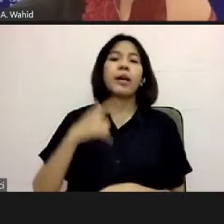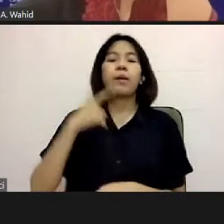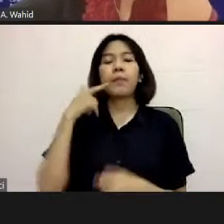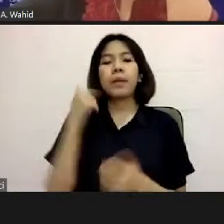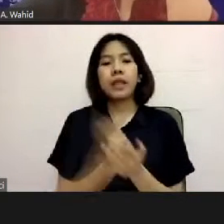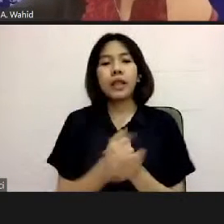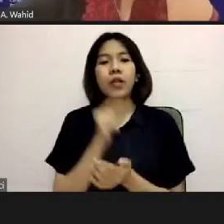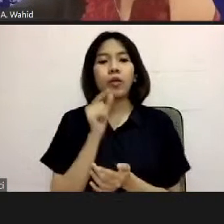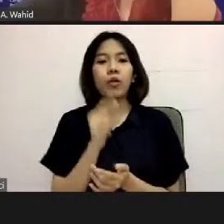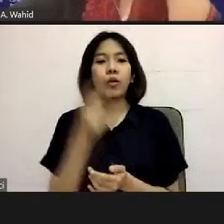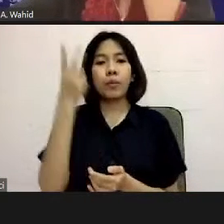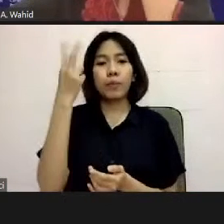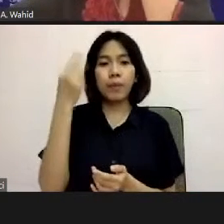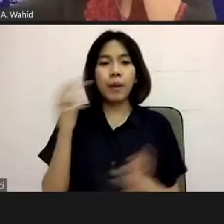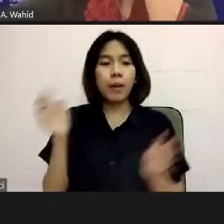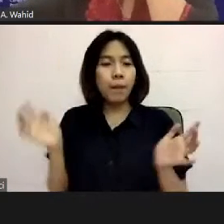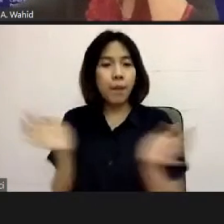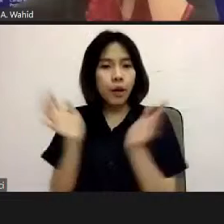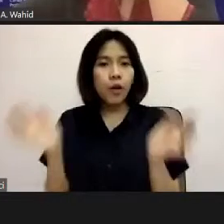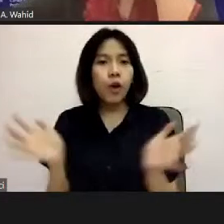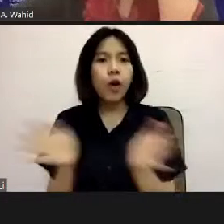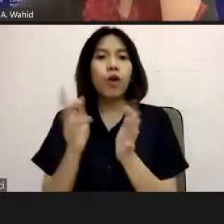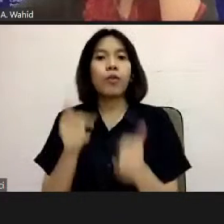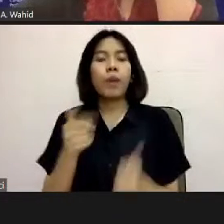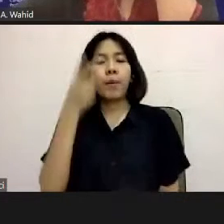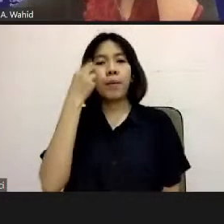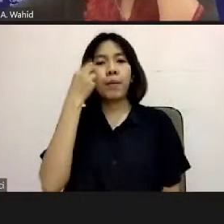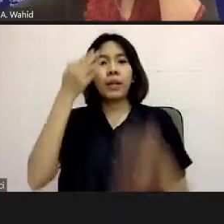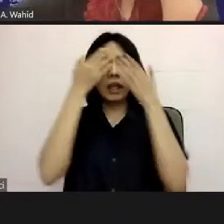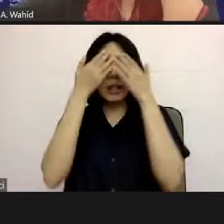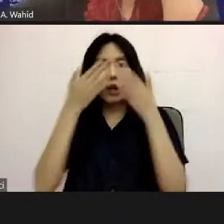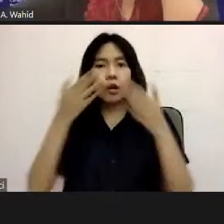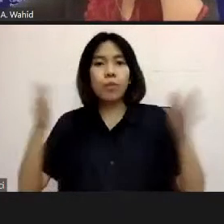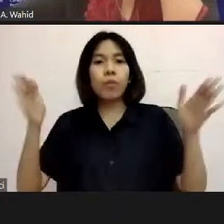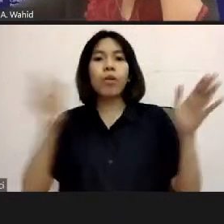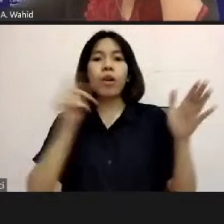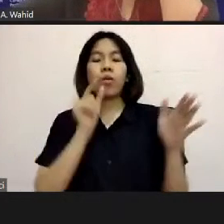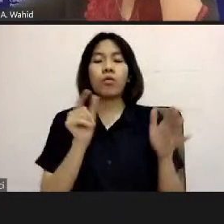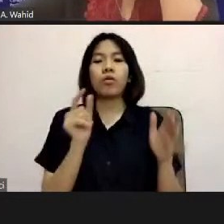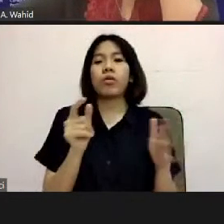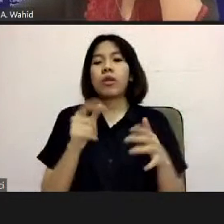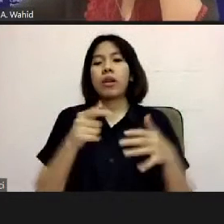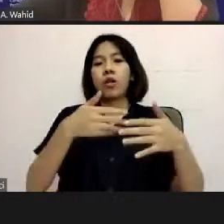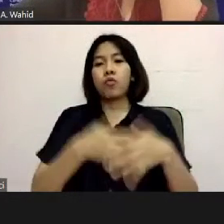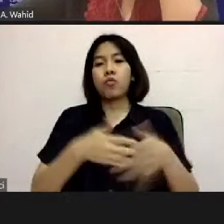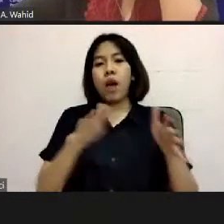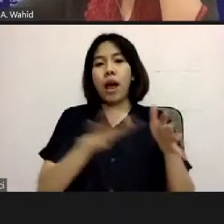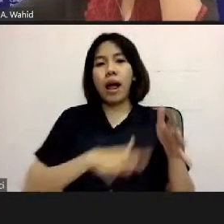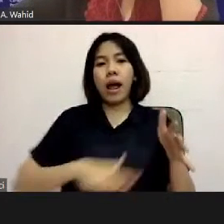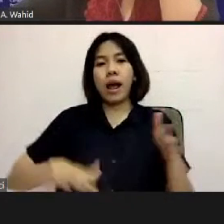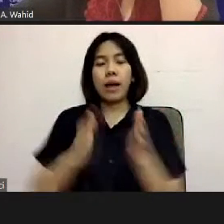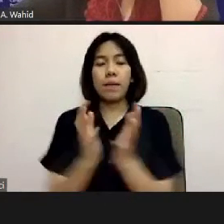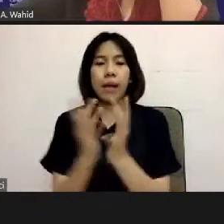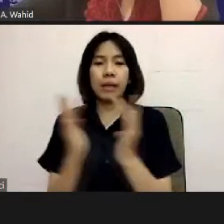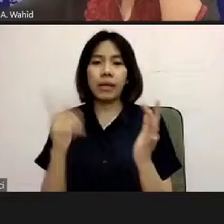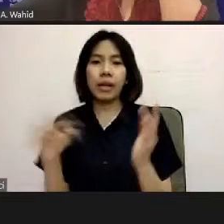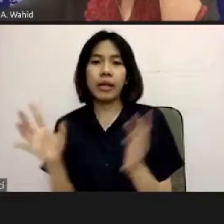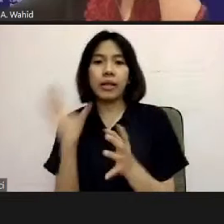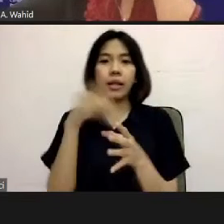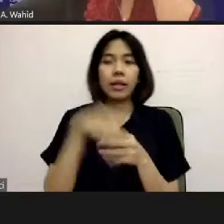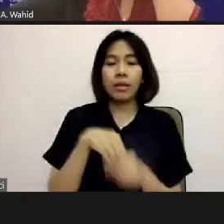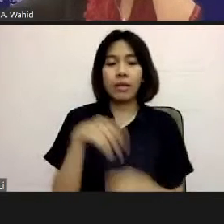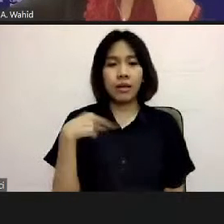society to become a priority for C7 and G20, C20 and G20. And it's really